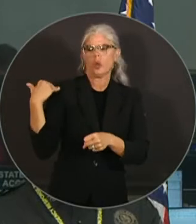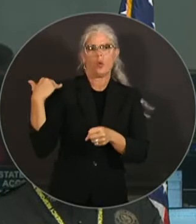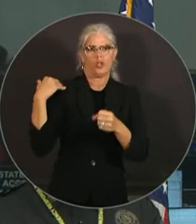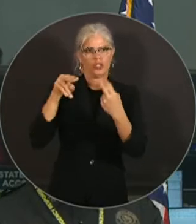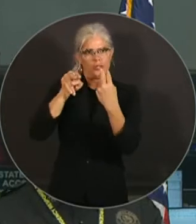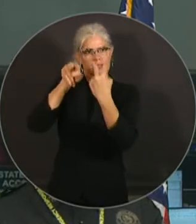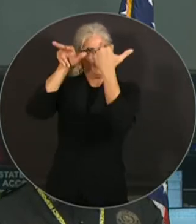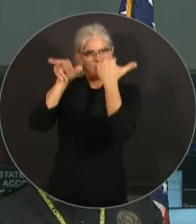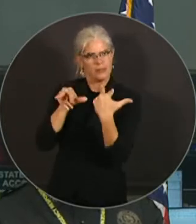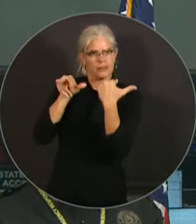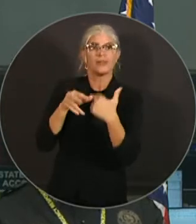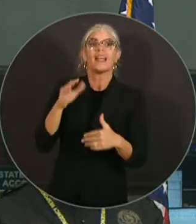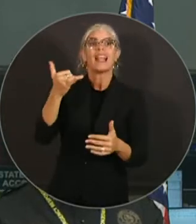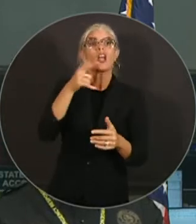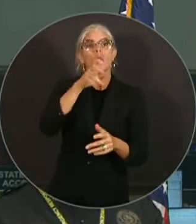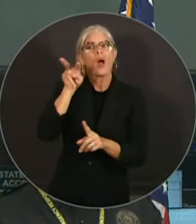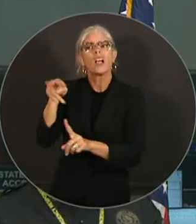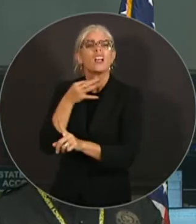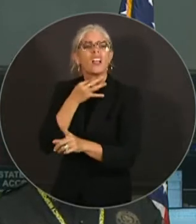info,